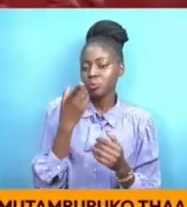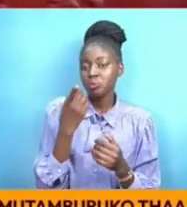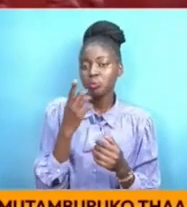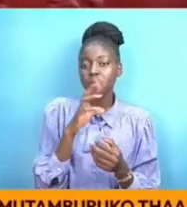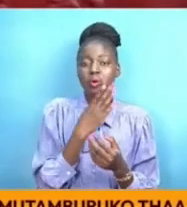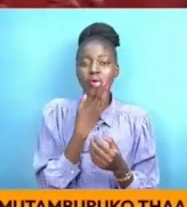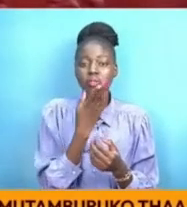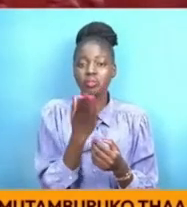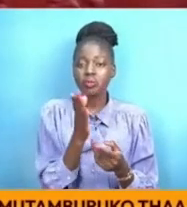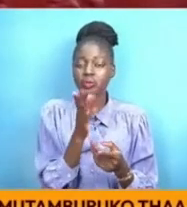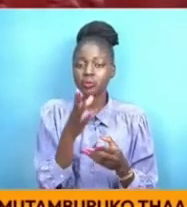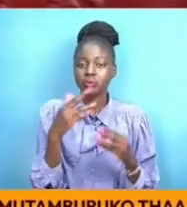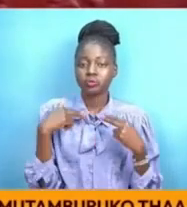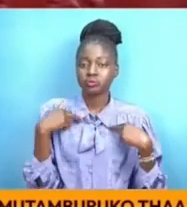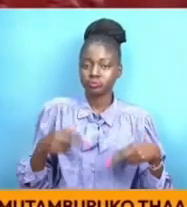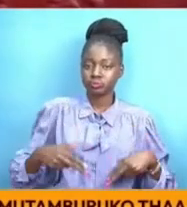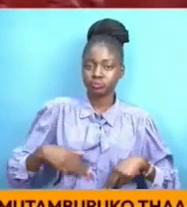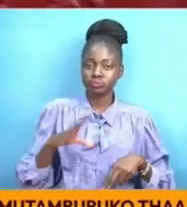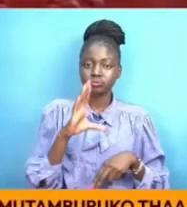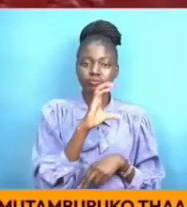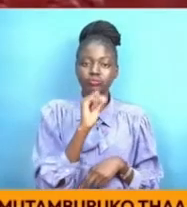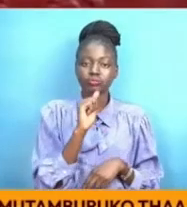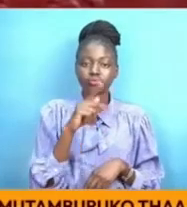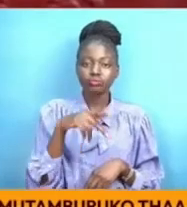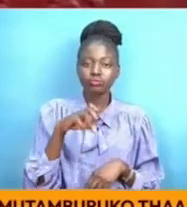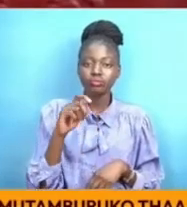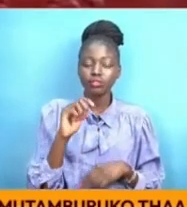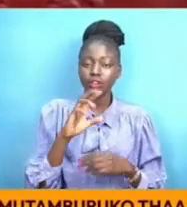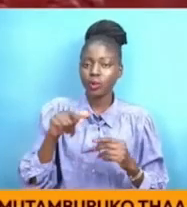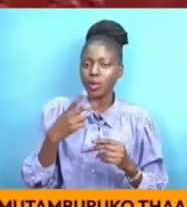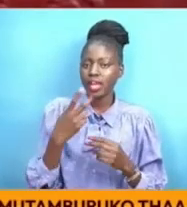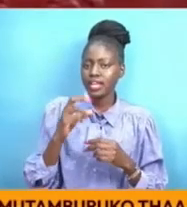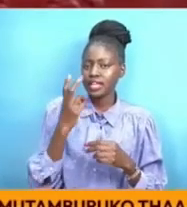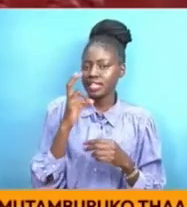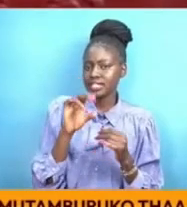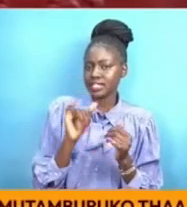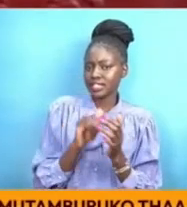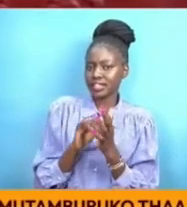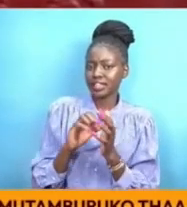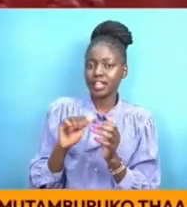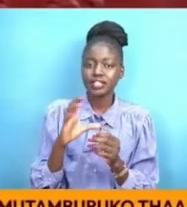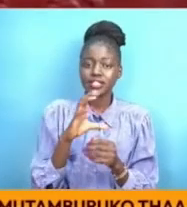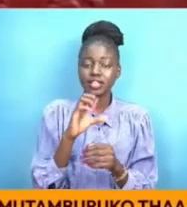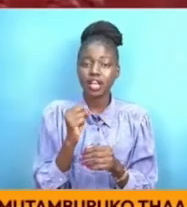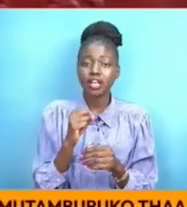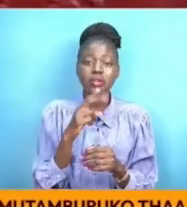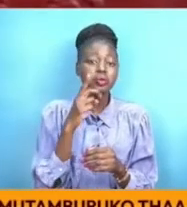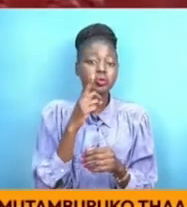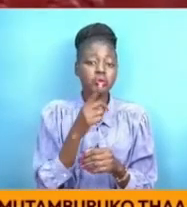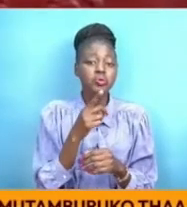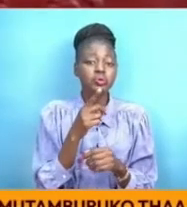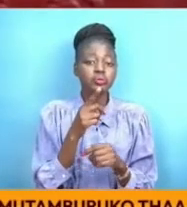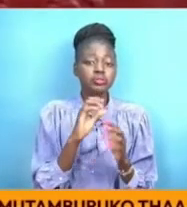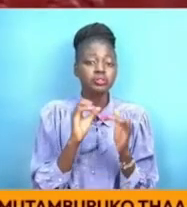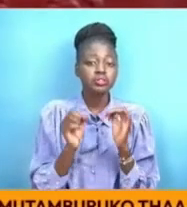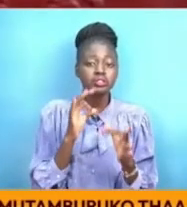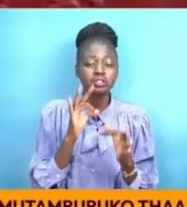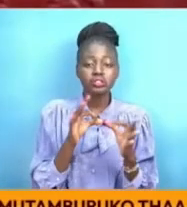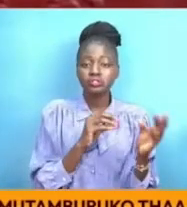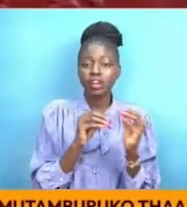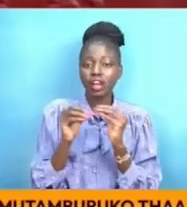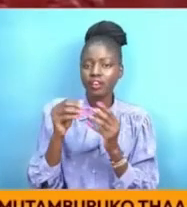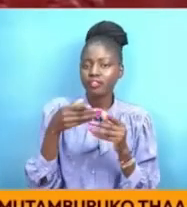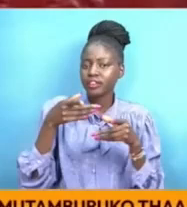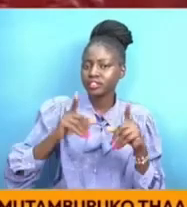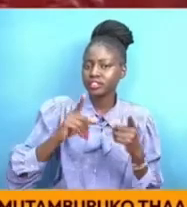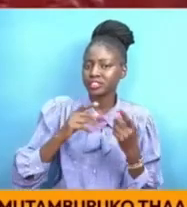held captive, because we have seen other CSs with very good credentials, even you. If approved, I don't know what happens when